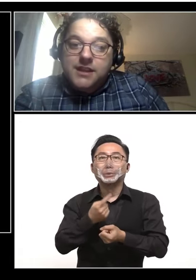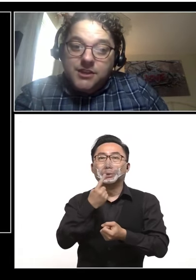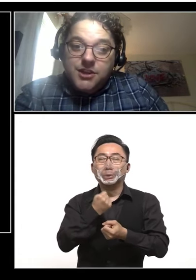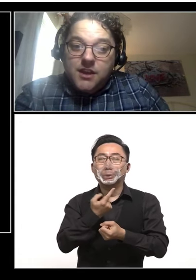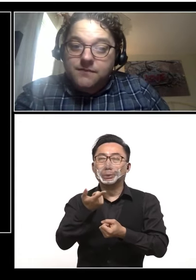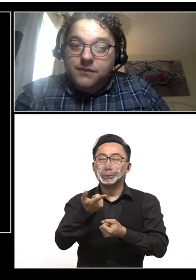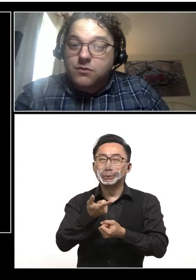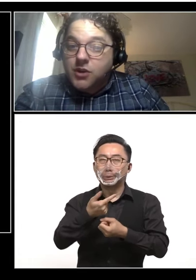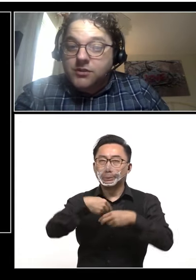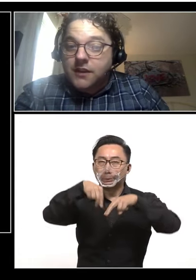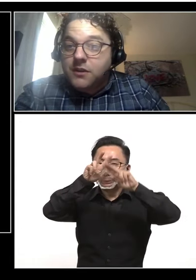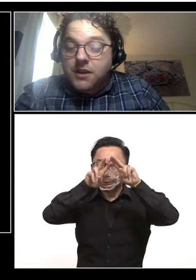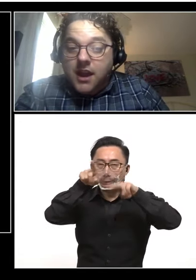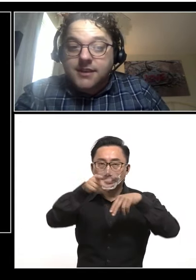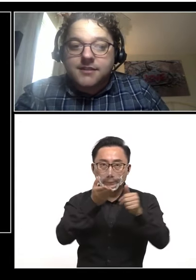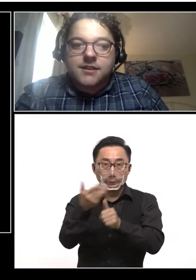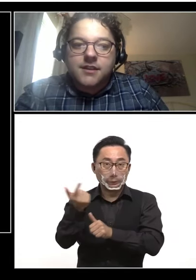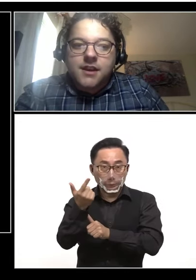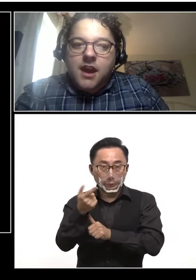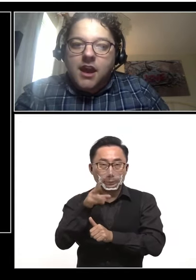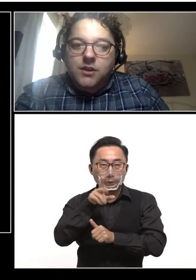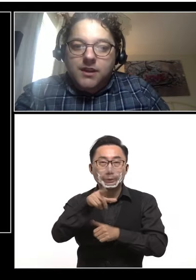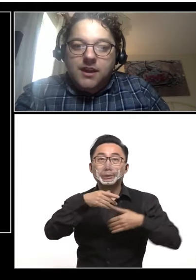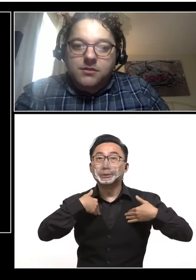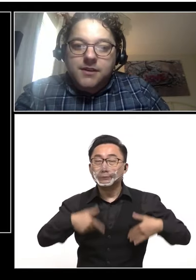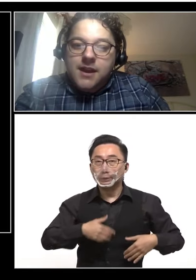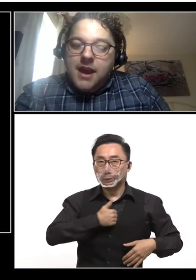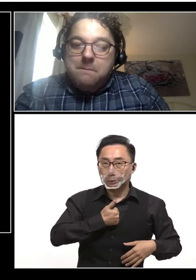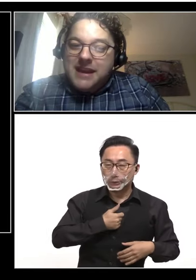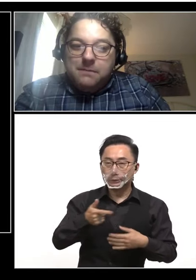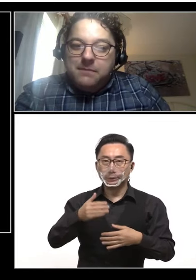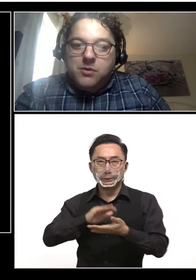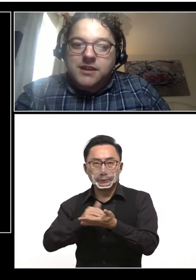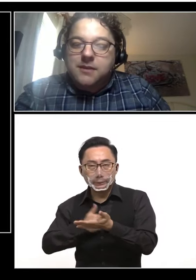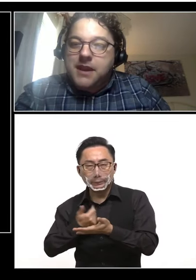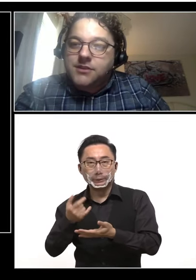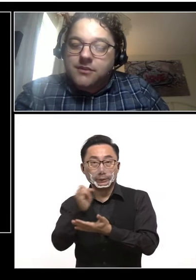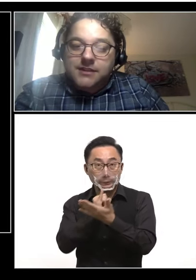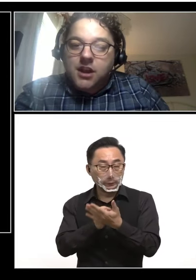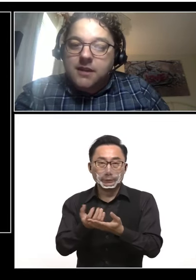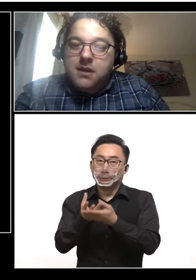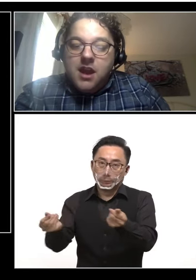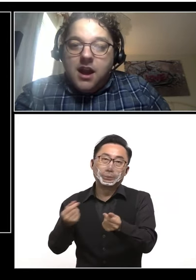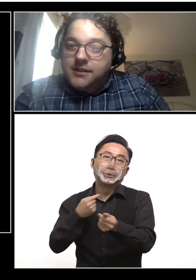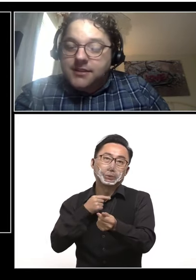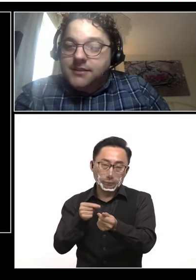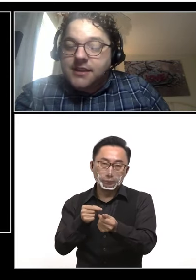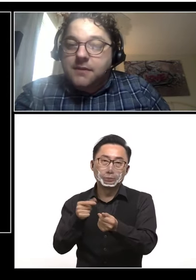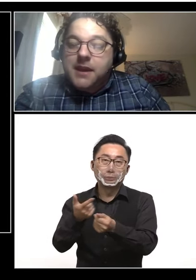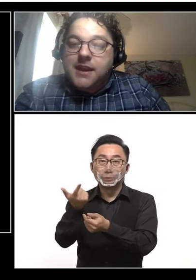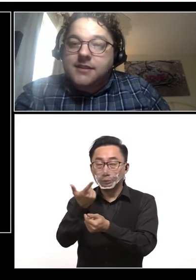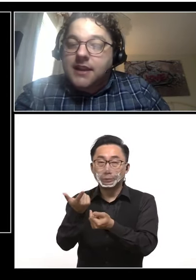were a teacher, if you were a doctor, if you were an artist, you were killed. Many people disappeared during that time.